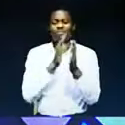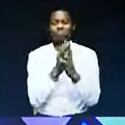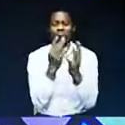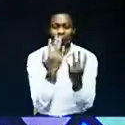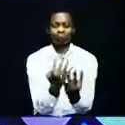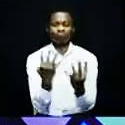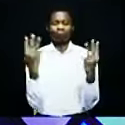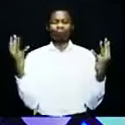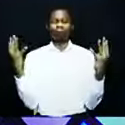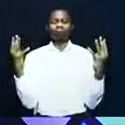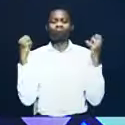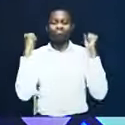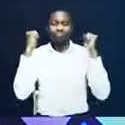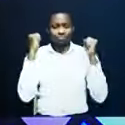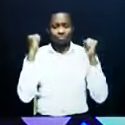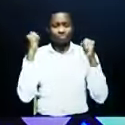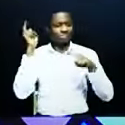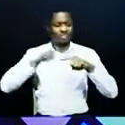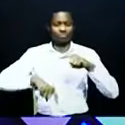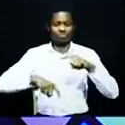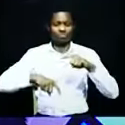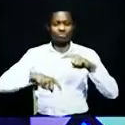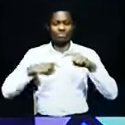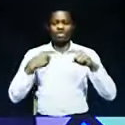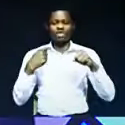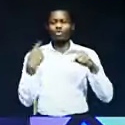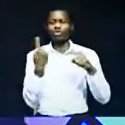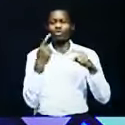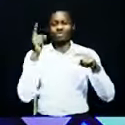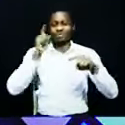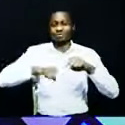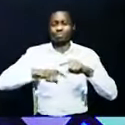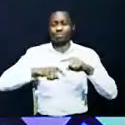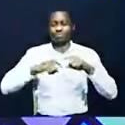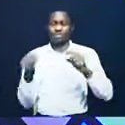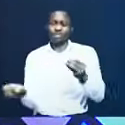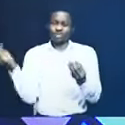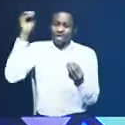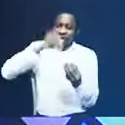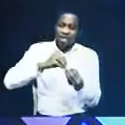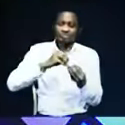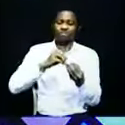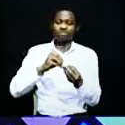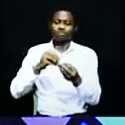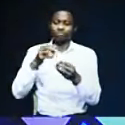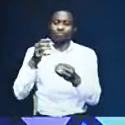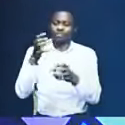enough. We need to implore his master, the Holy Spirit, to deal with him.